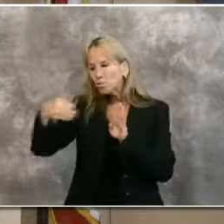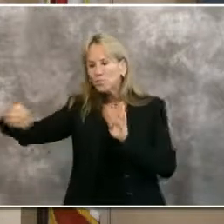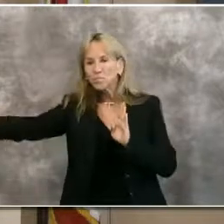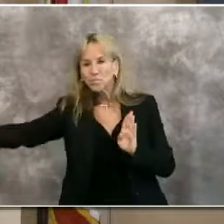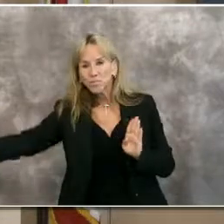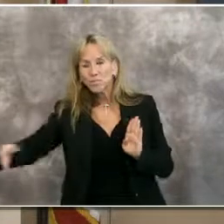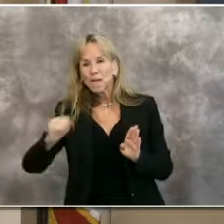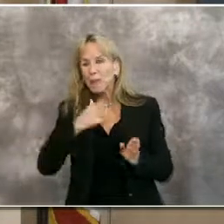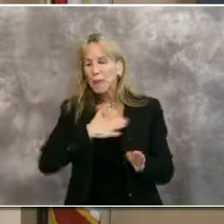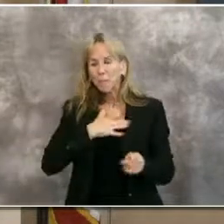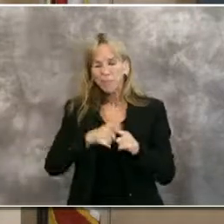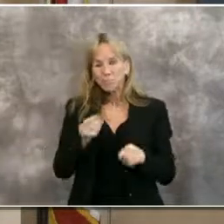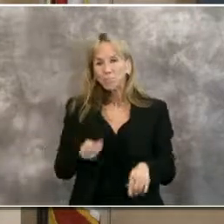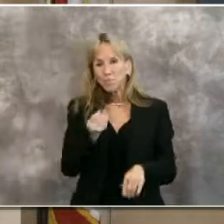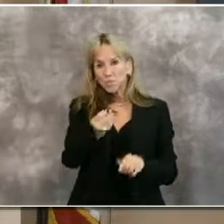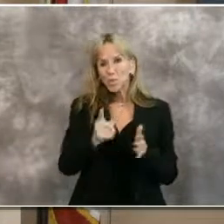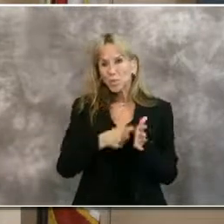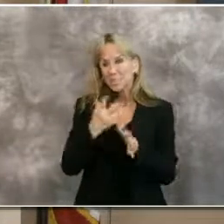provide those.